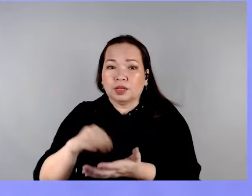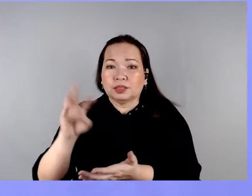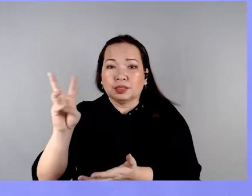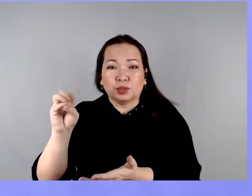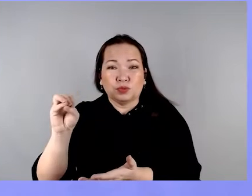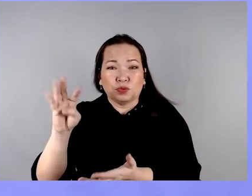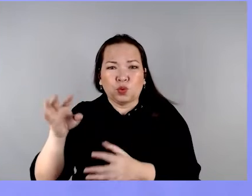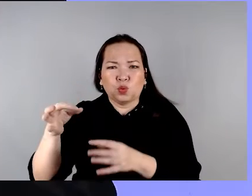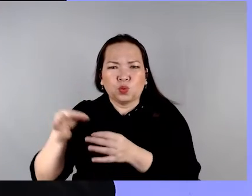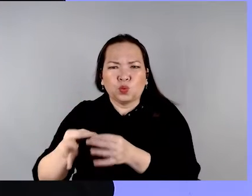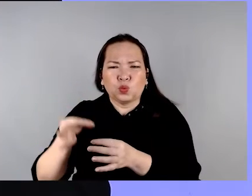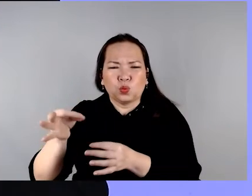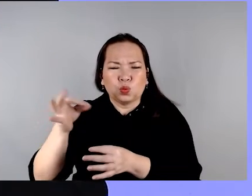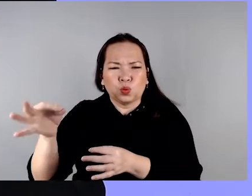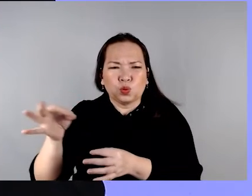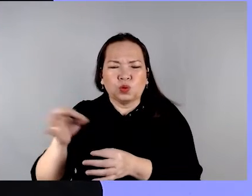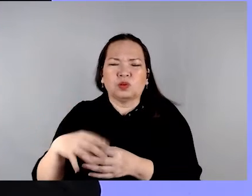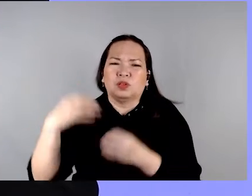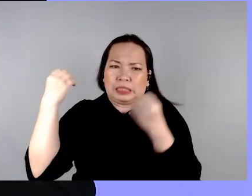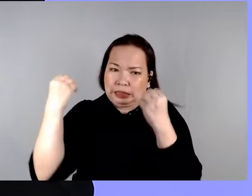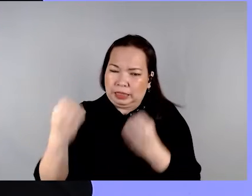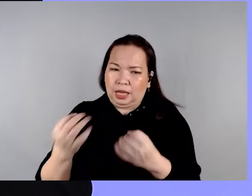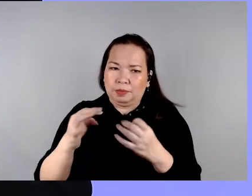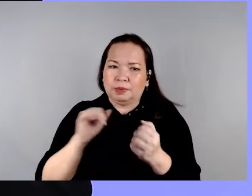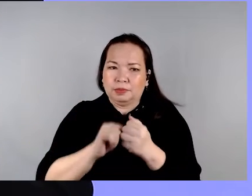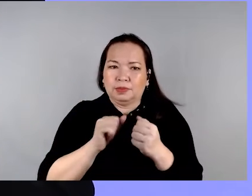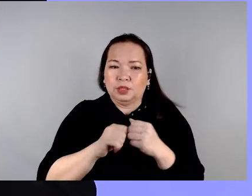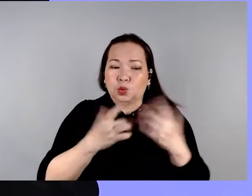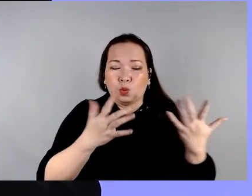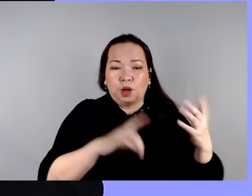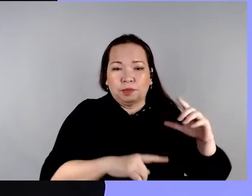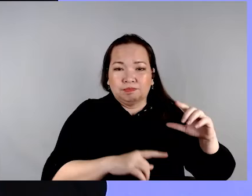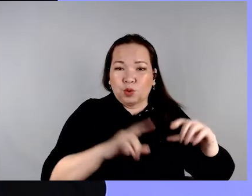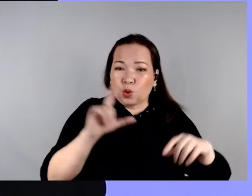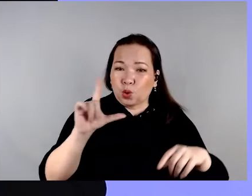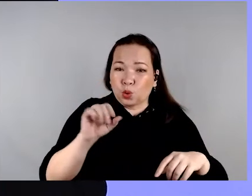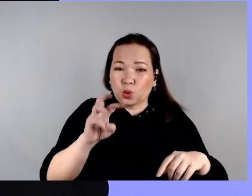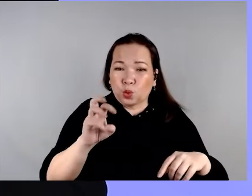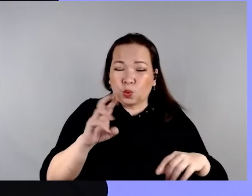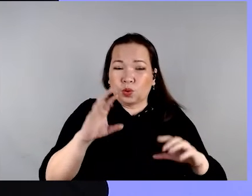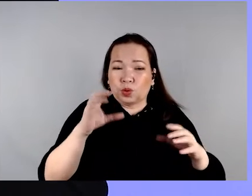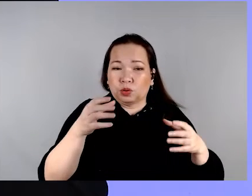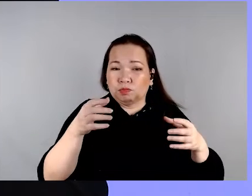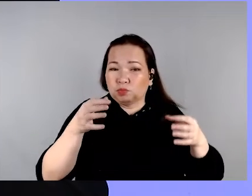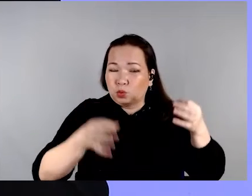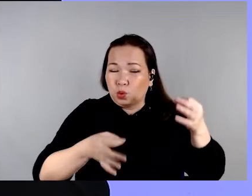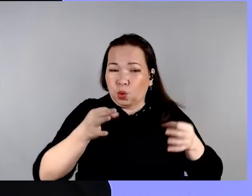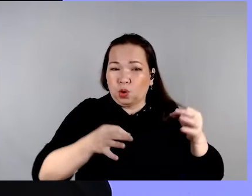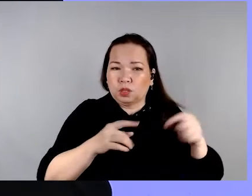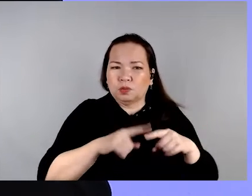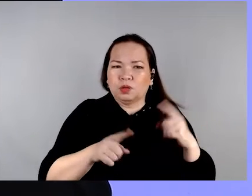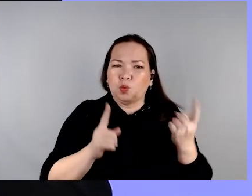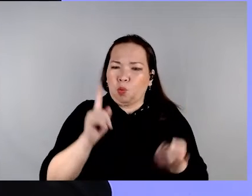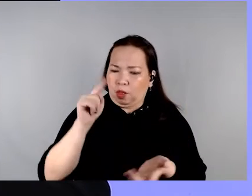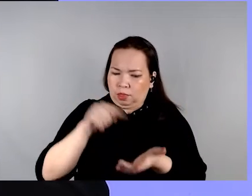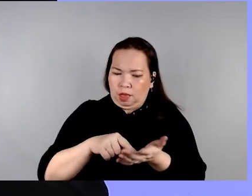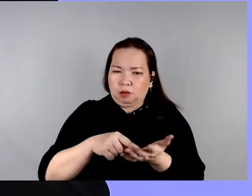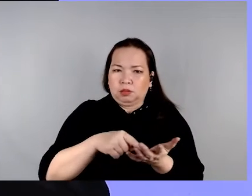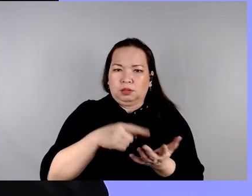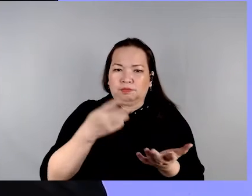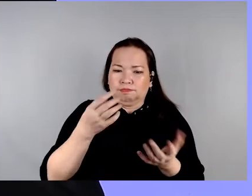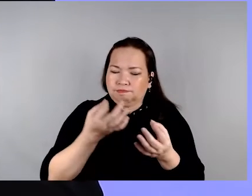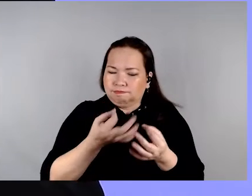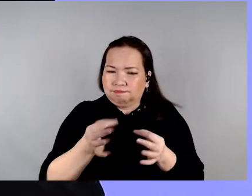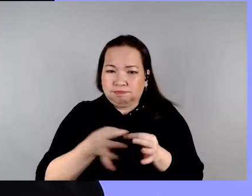654,604 pending cases. It is not uncommon for lower court judges, even those newly appointed, to have around 1,000